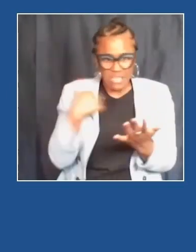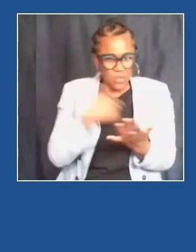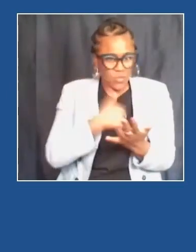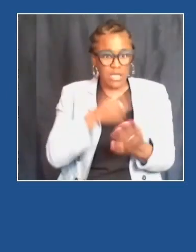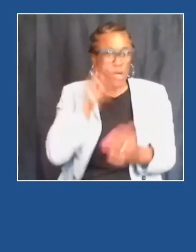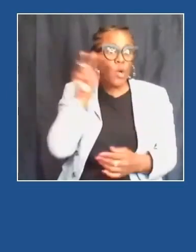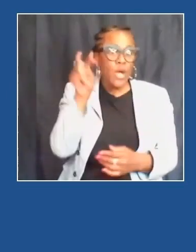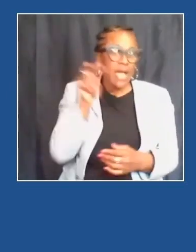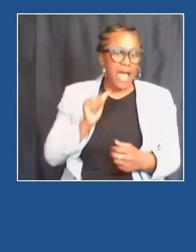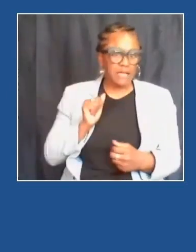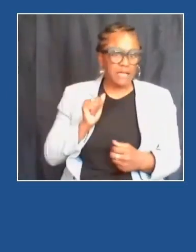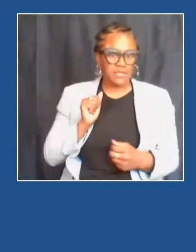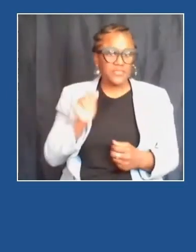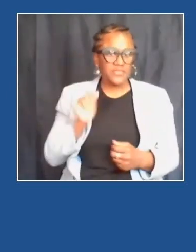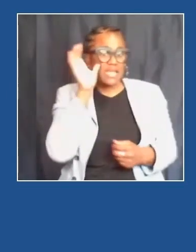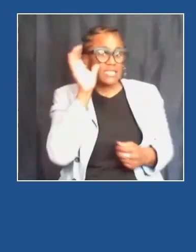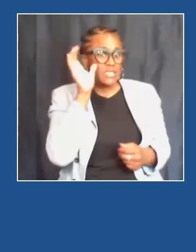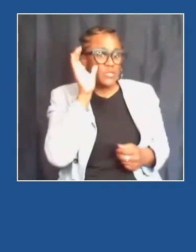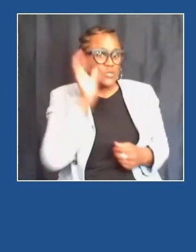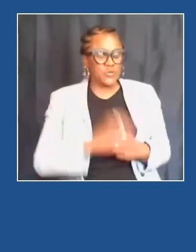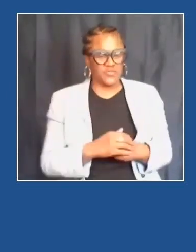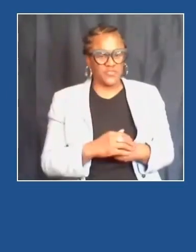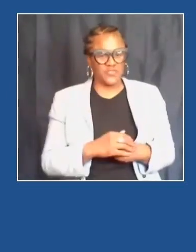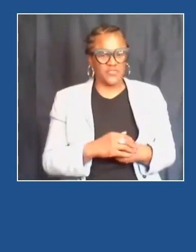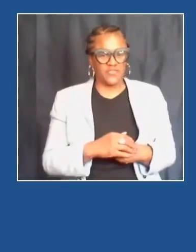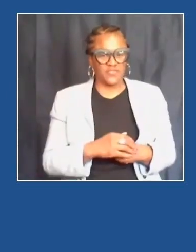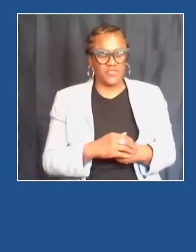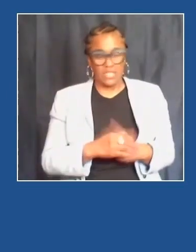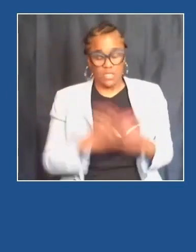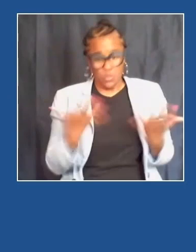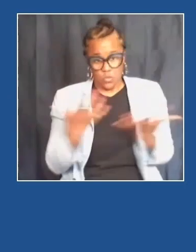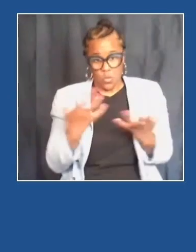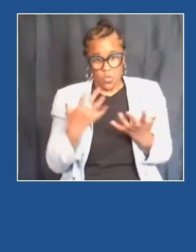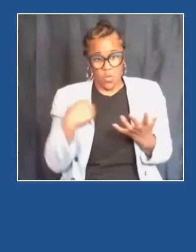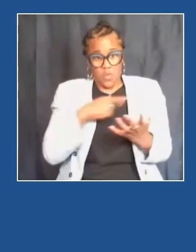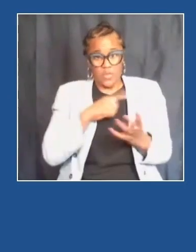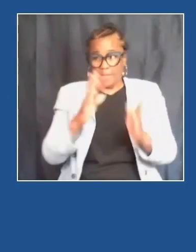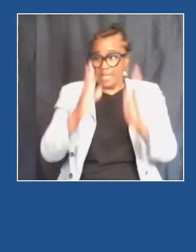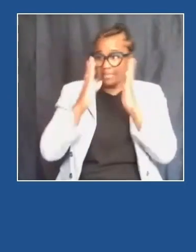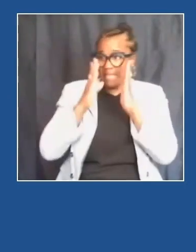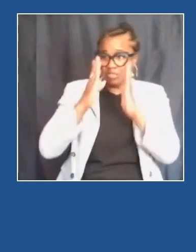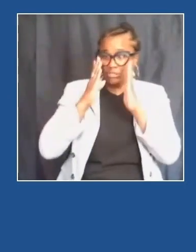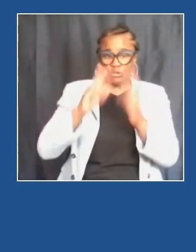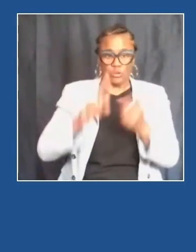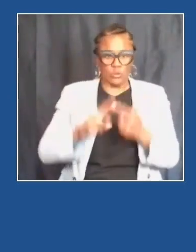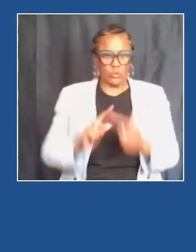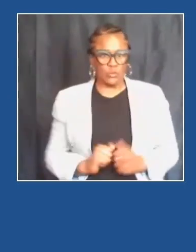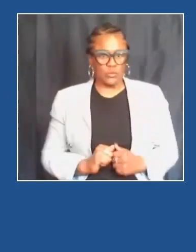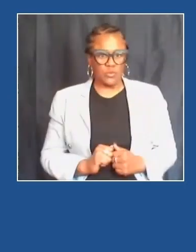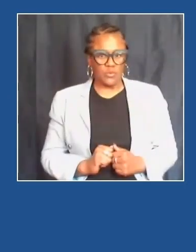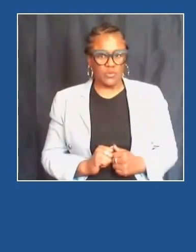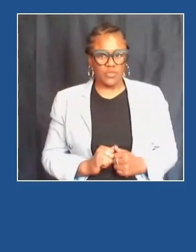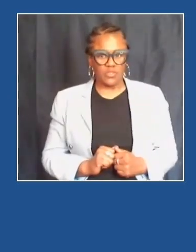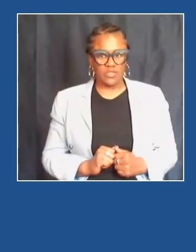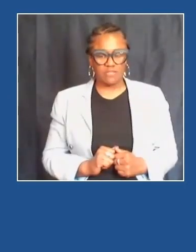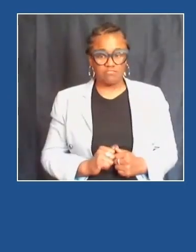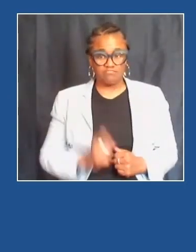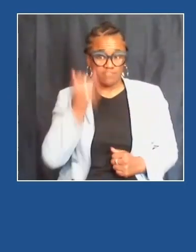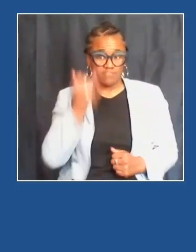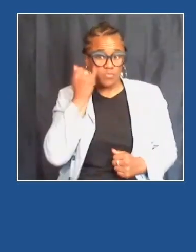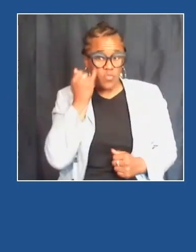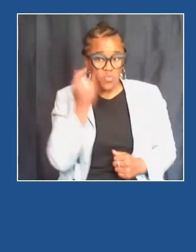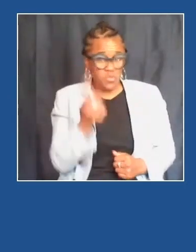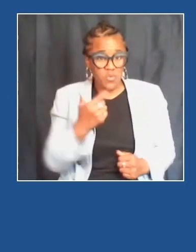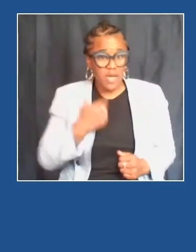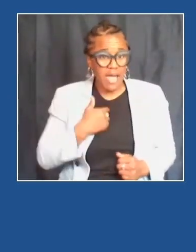at, what we listen to, what we pay attention to. If you have